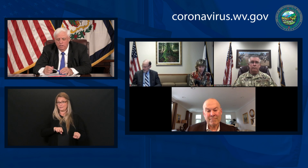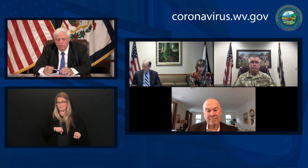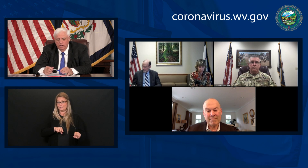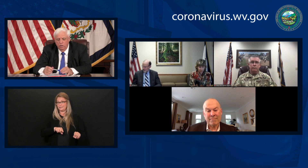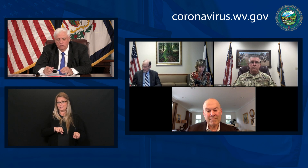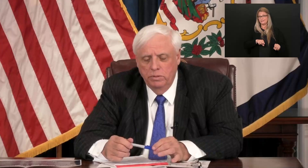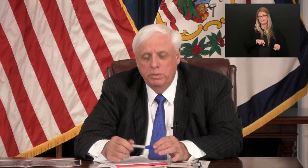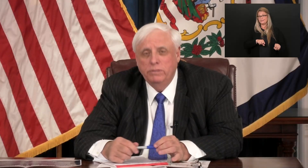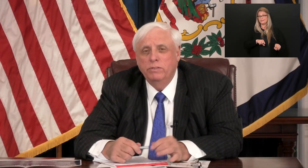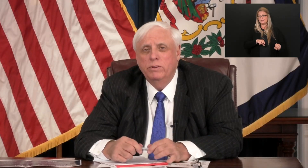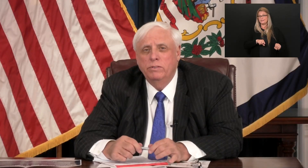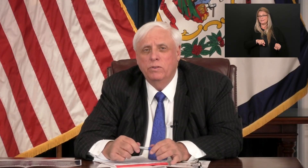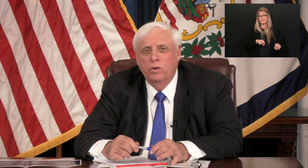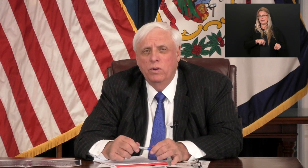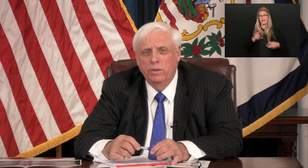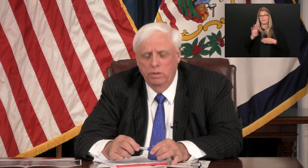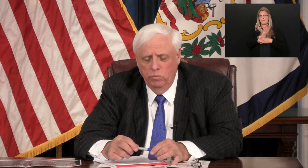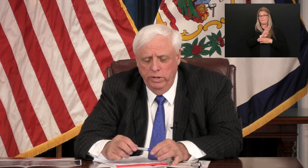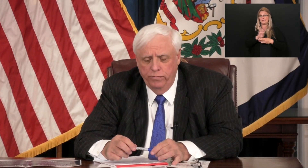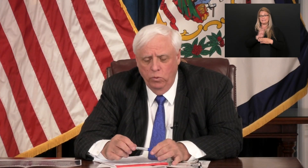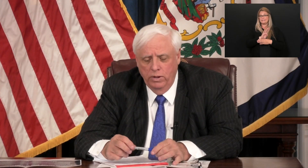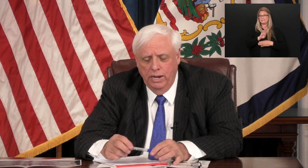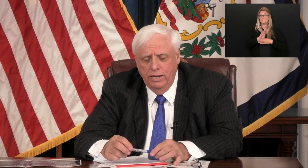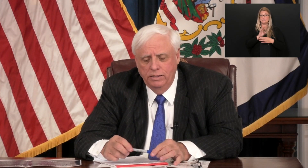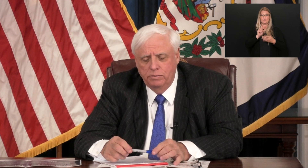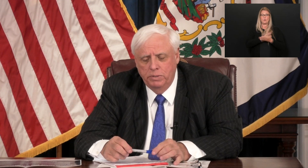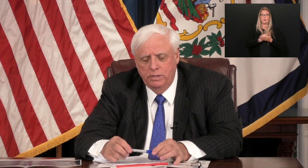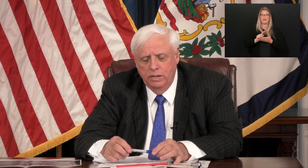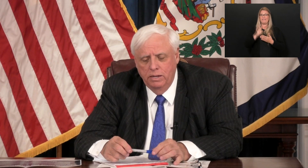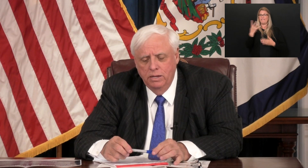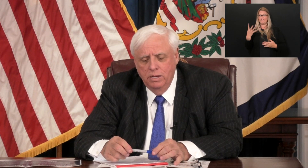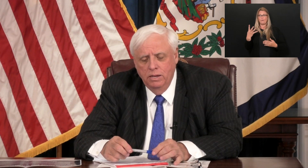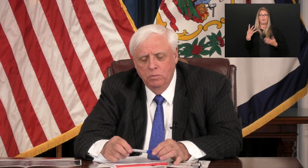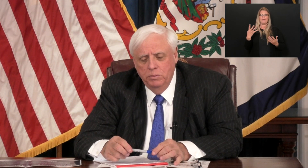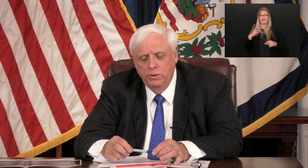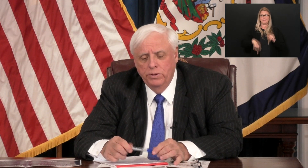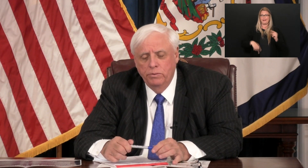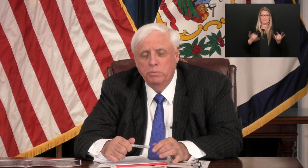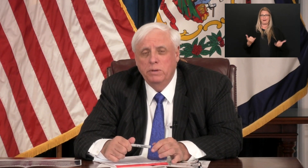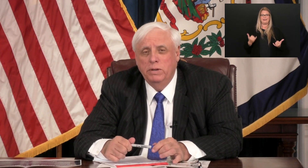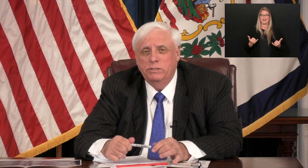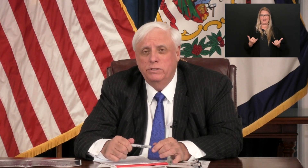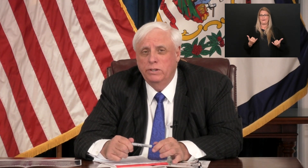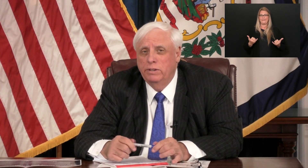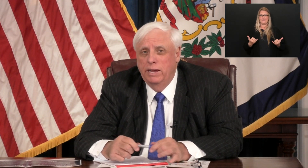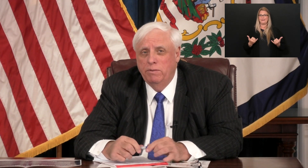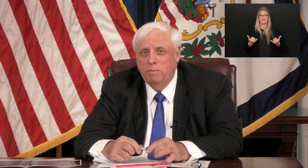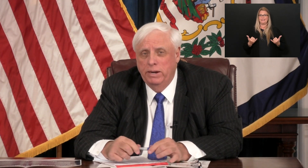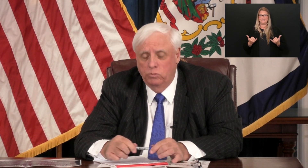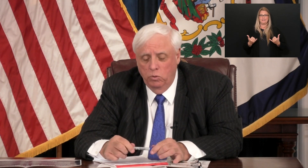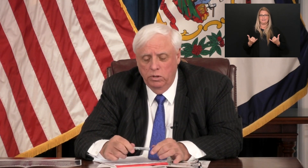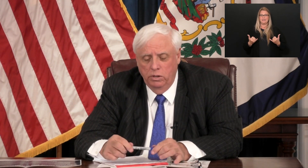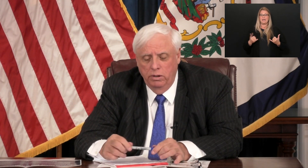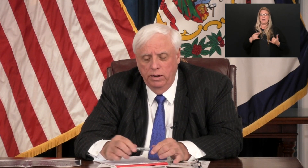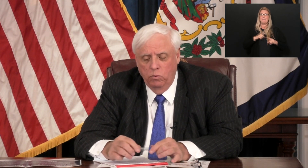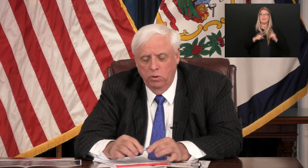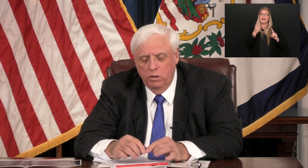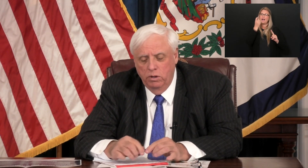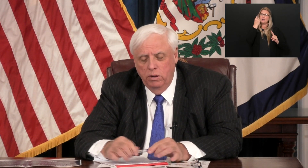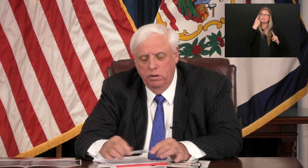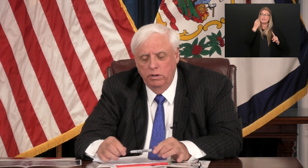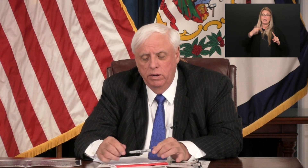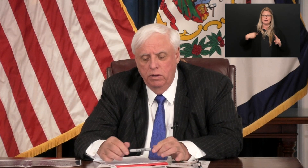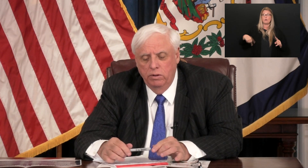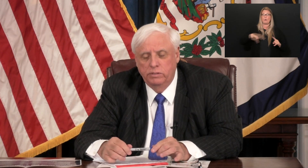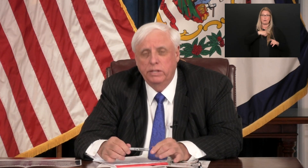into, you know, the businesses or the week 4 guidance. But you can rest assured that everybody's working on it and working